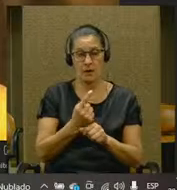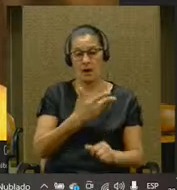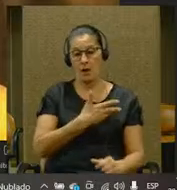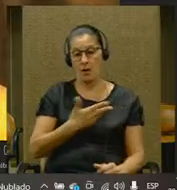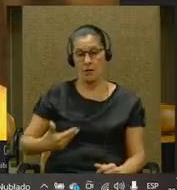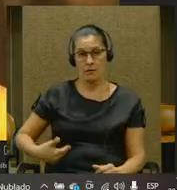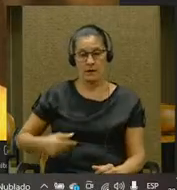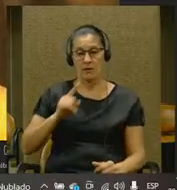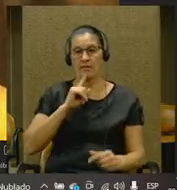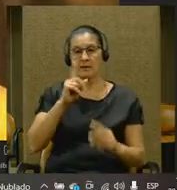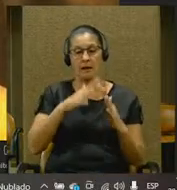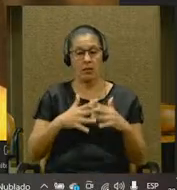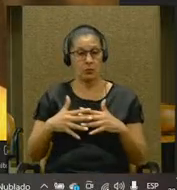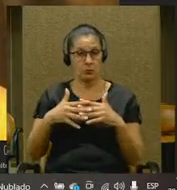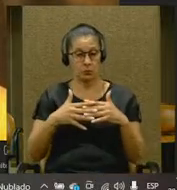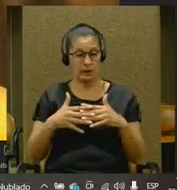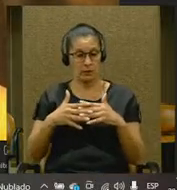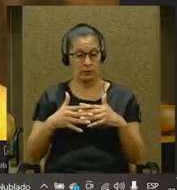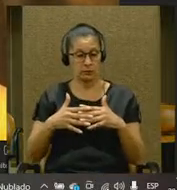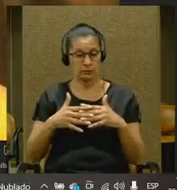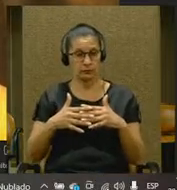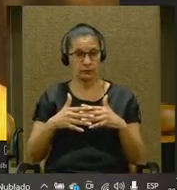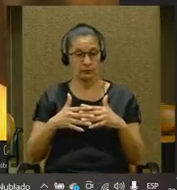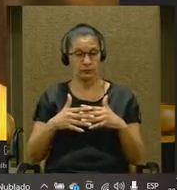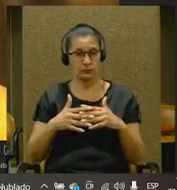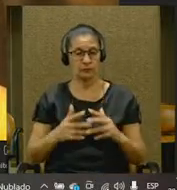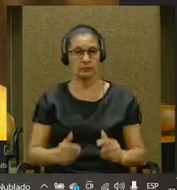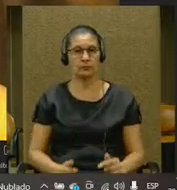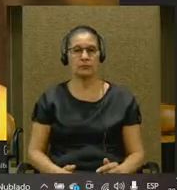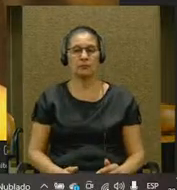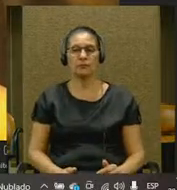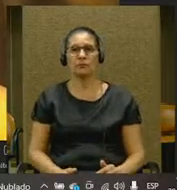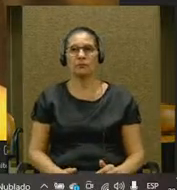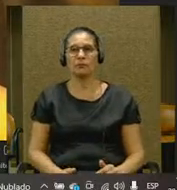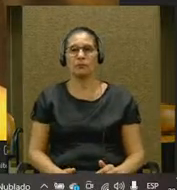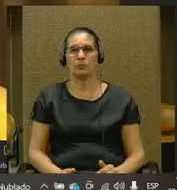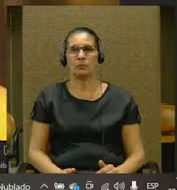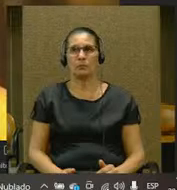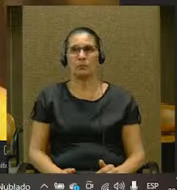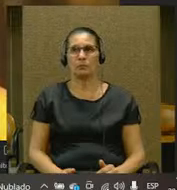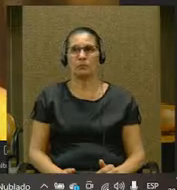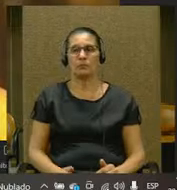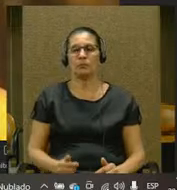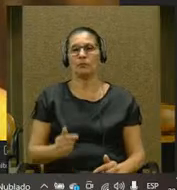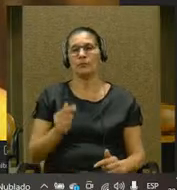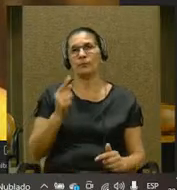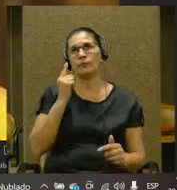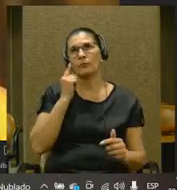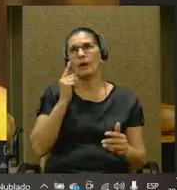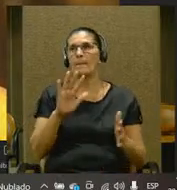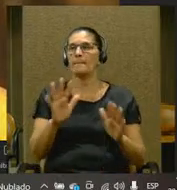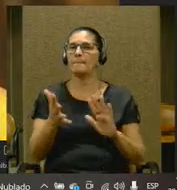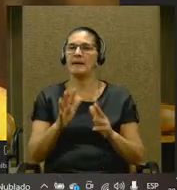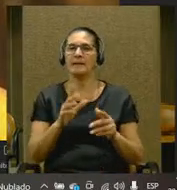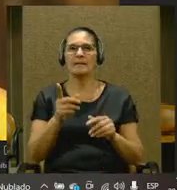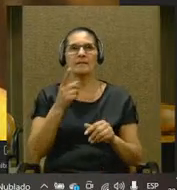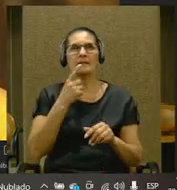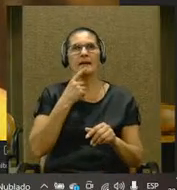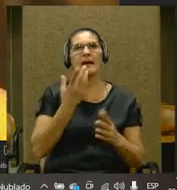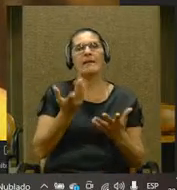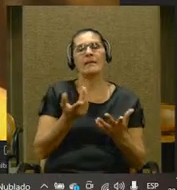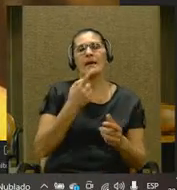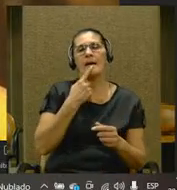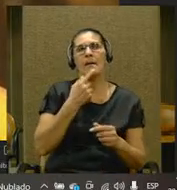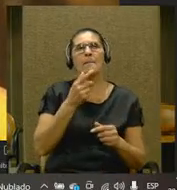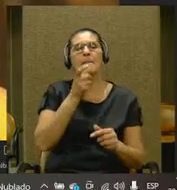been averse to, even allergic to, the words harm and reduction, one after the other, in public